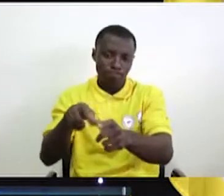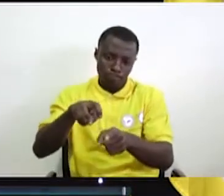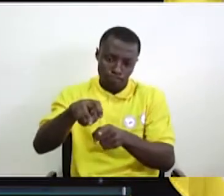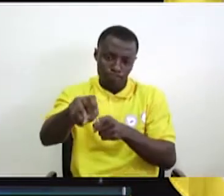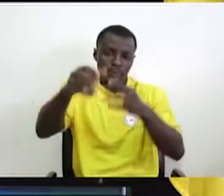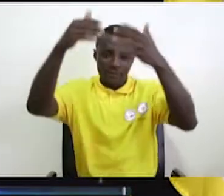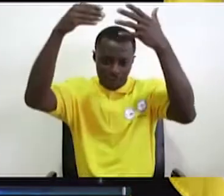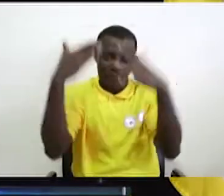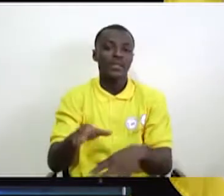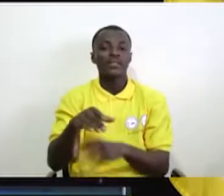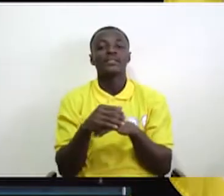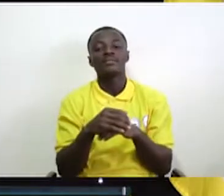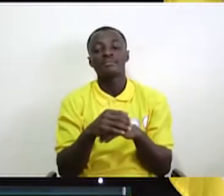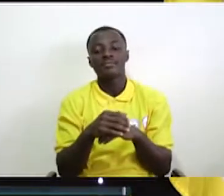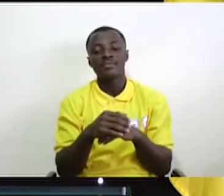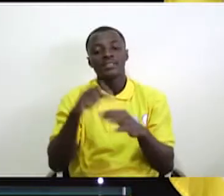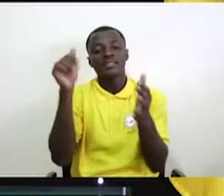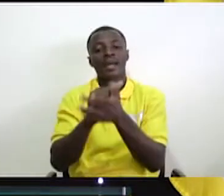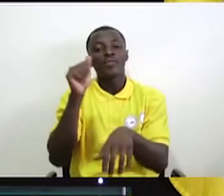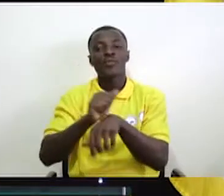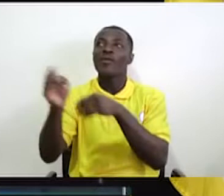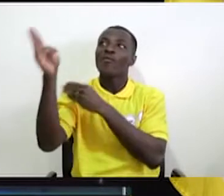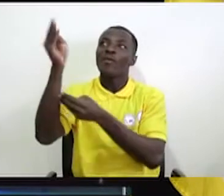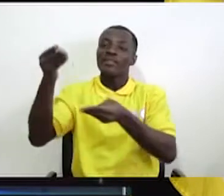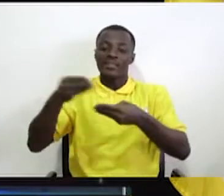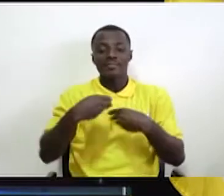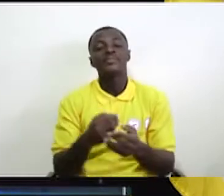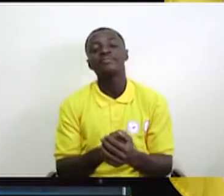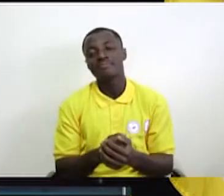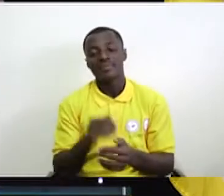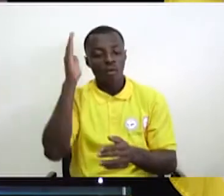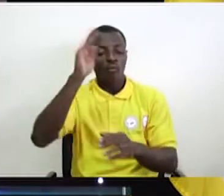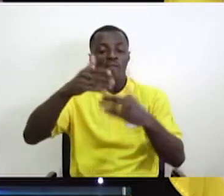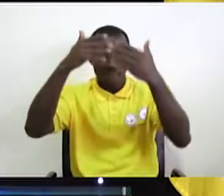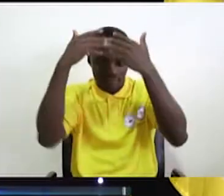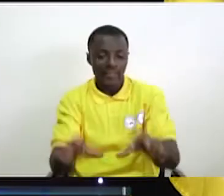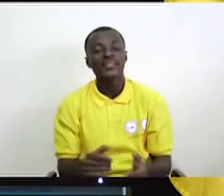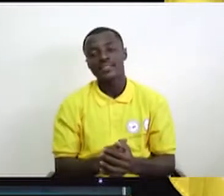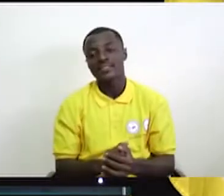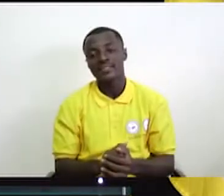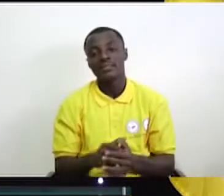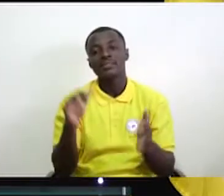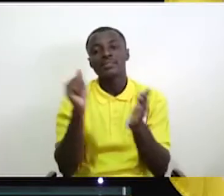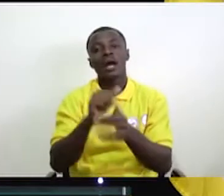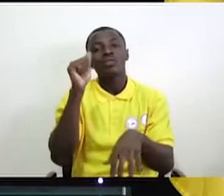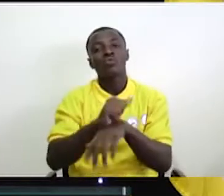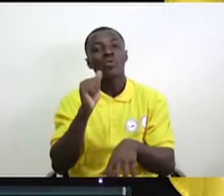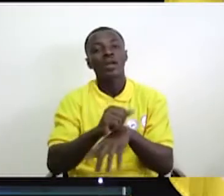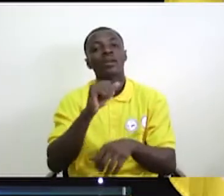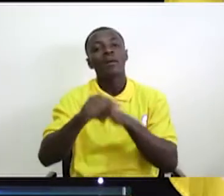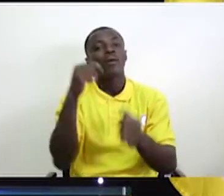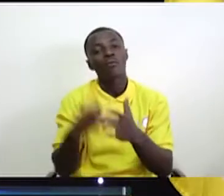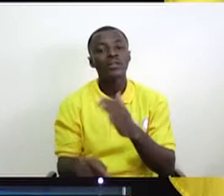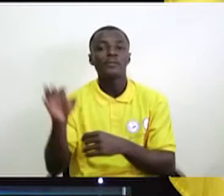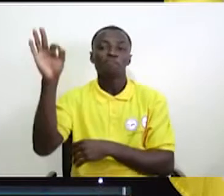and complete the task the Lord Jesus has given me. The task of testifying about the